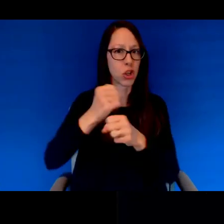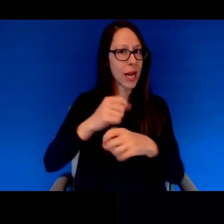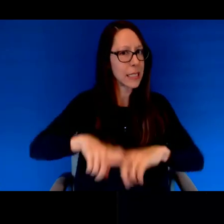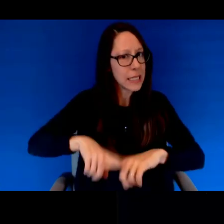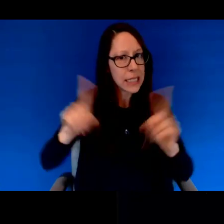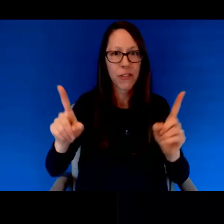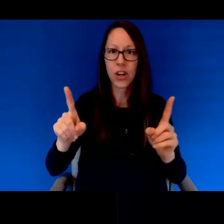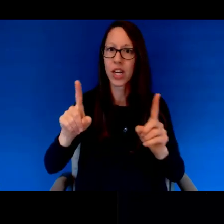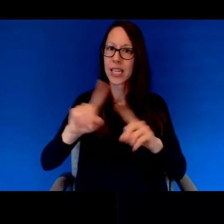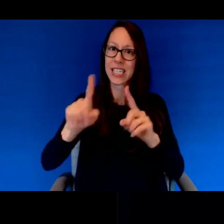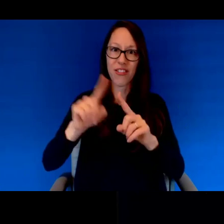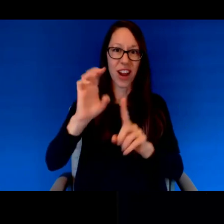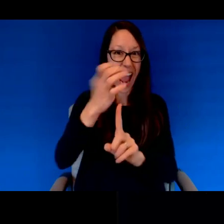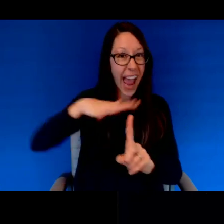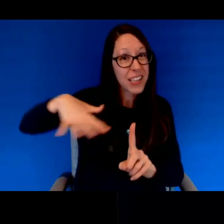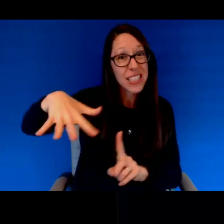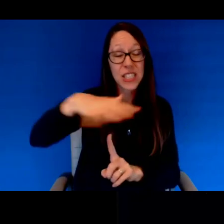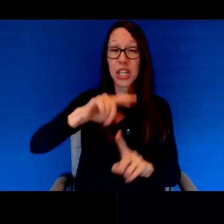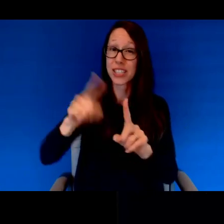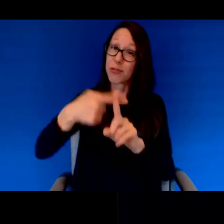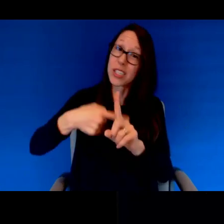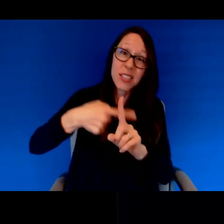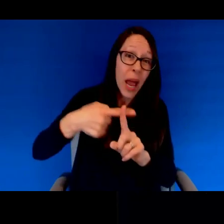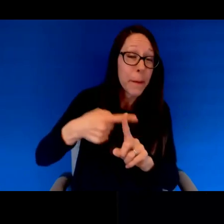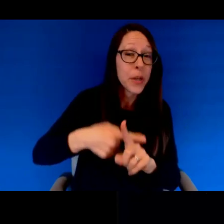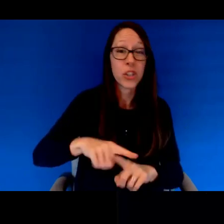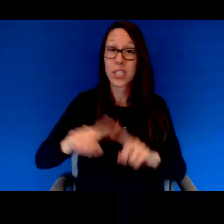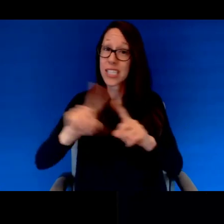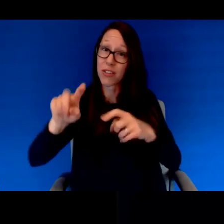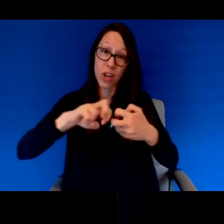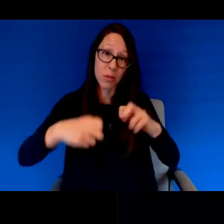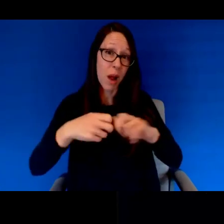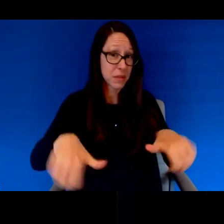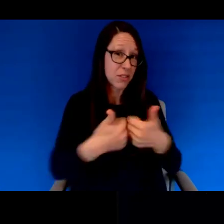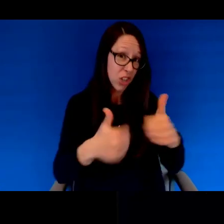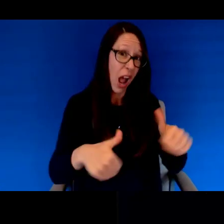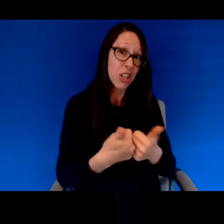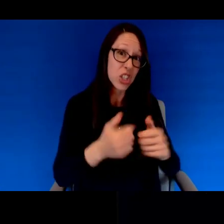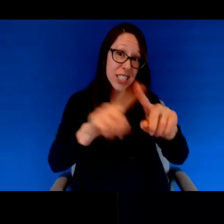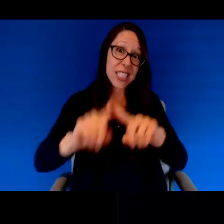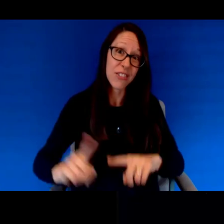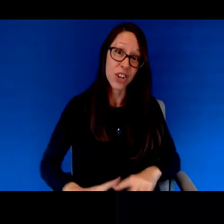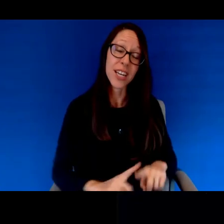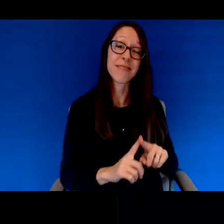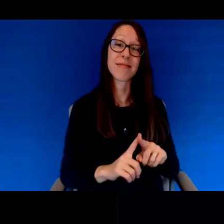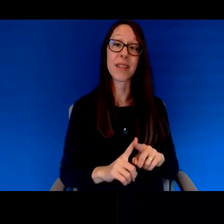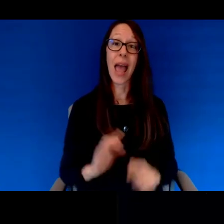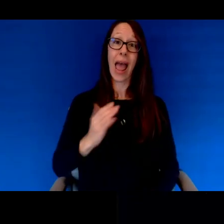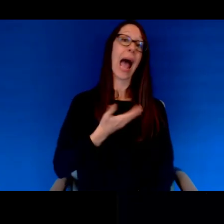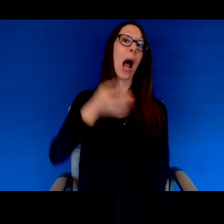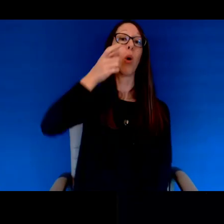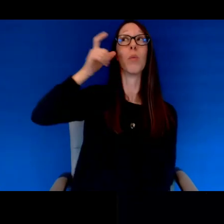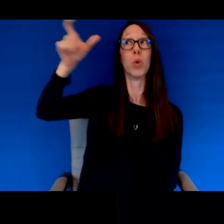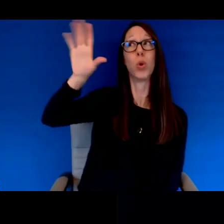different atmospheres, different temperatures, different problems that we have to deal with. So Yeah. they're all going to face their